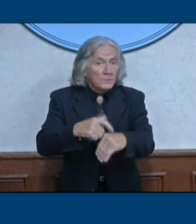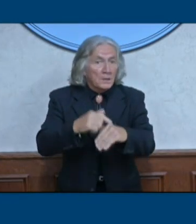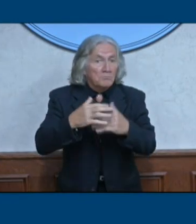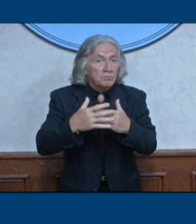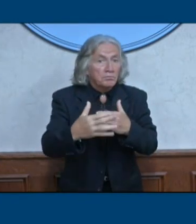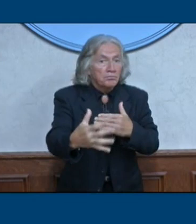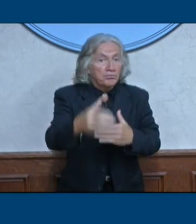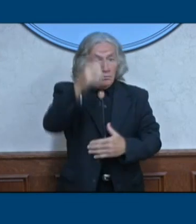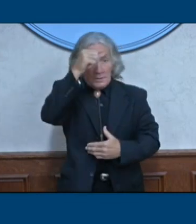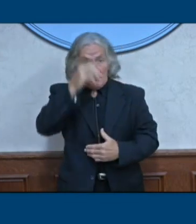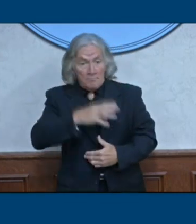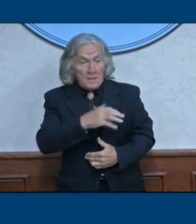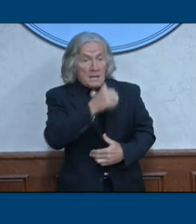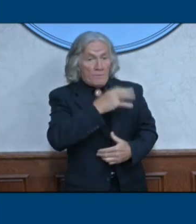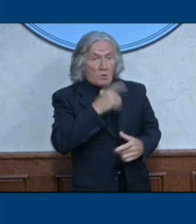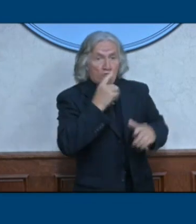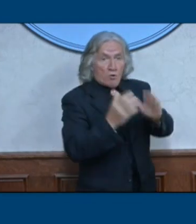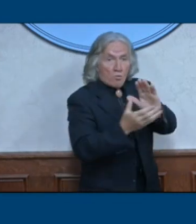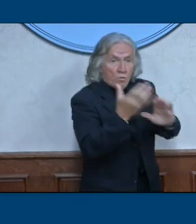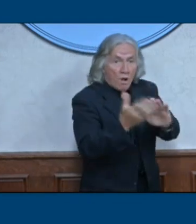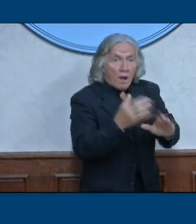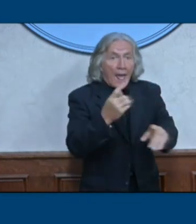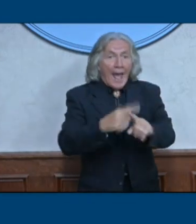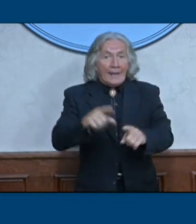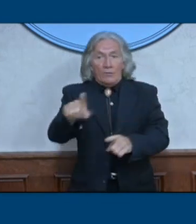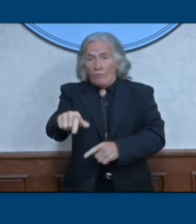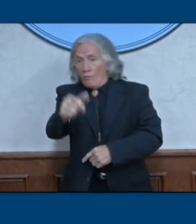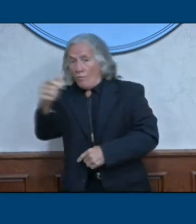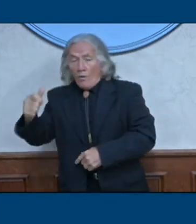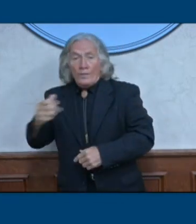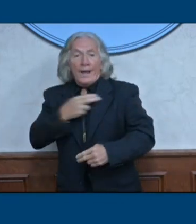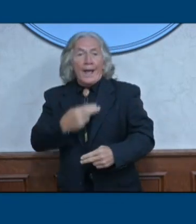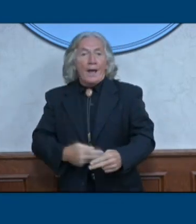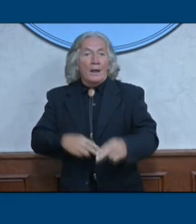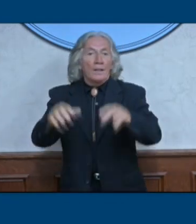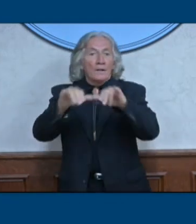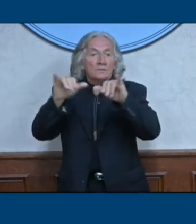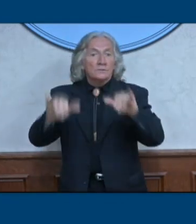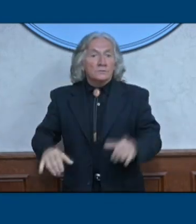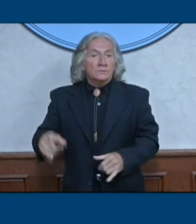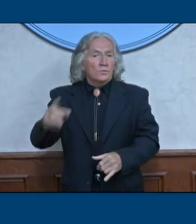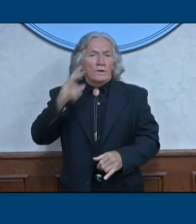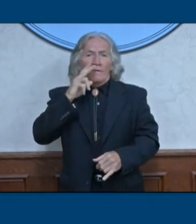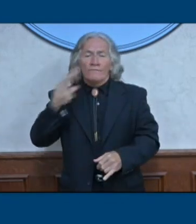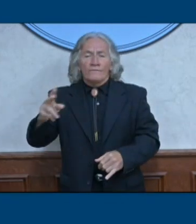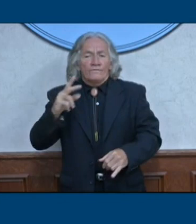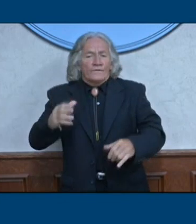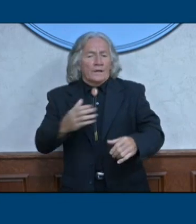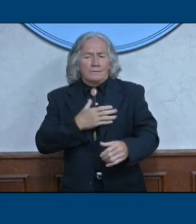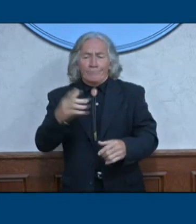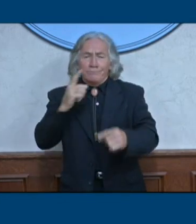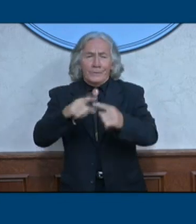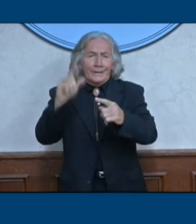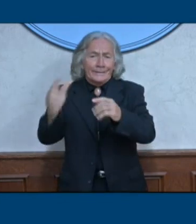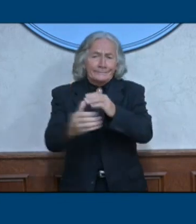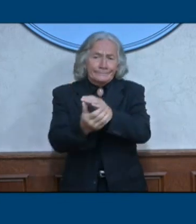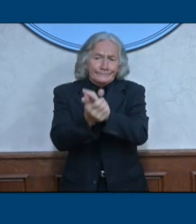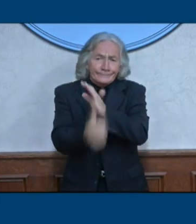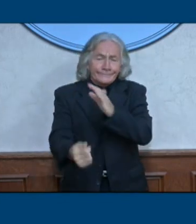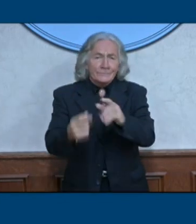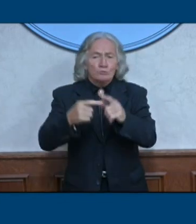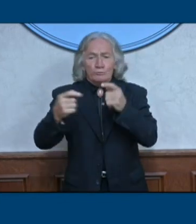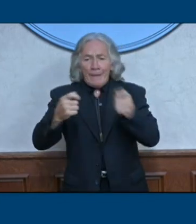the men and women who run these hospitals and run these healthcare systems are very, very adept, very, very skillful at